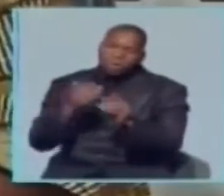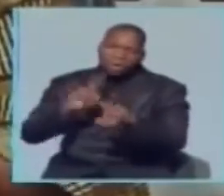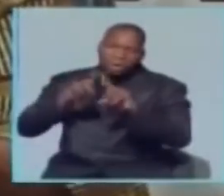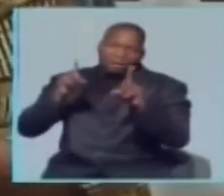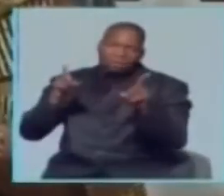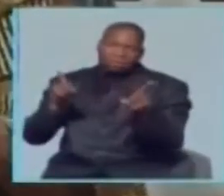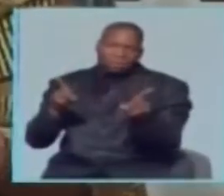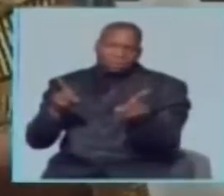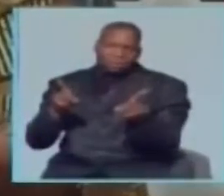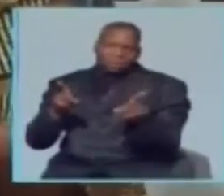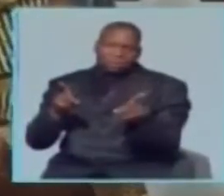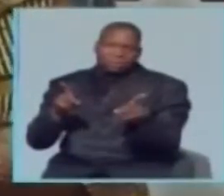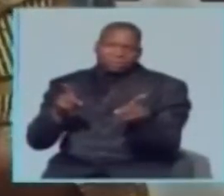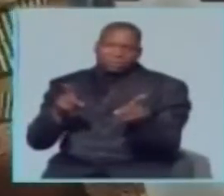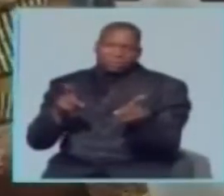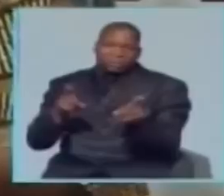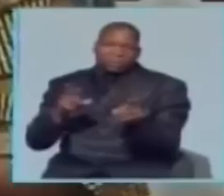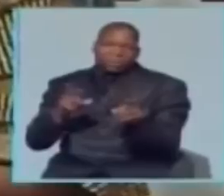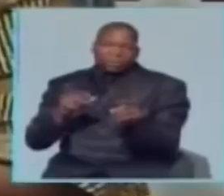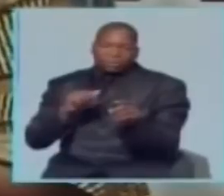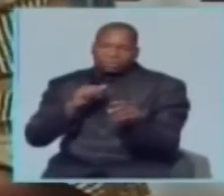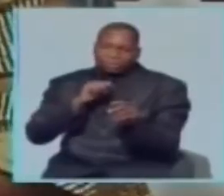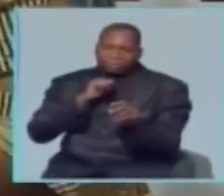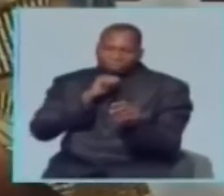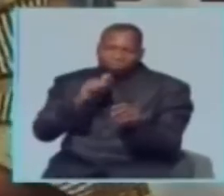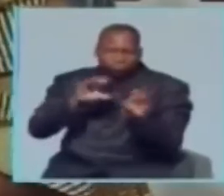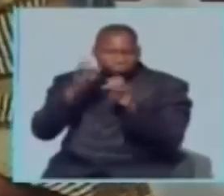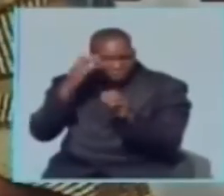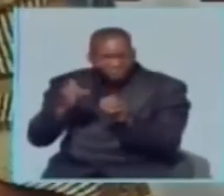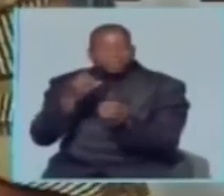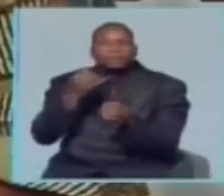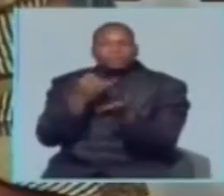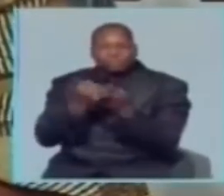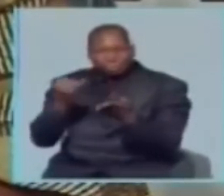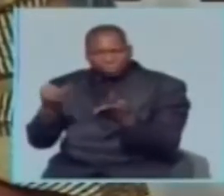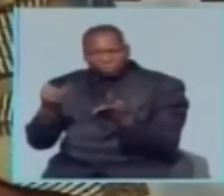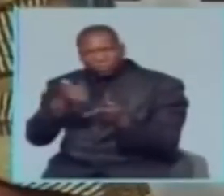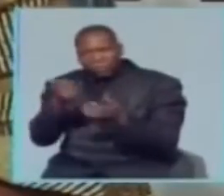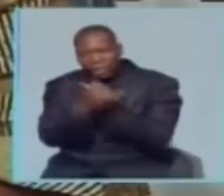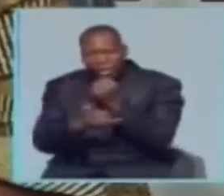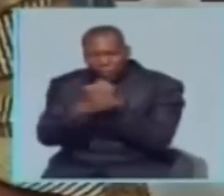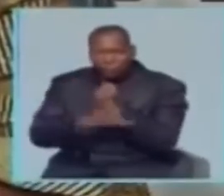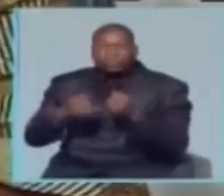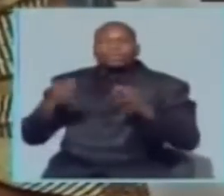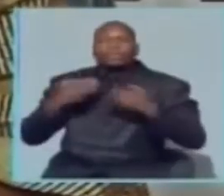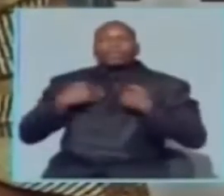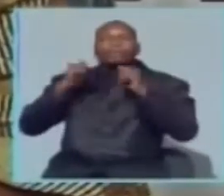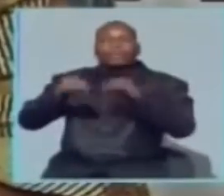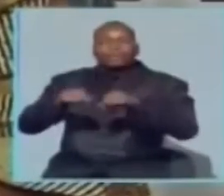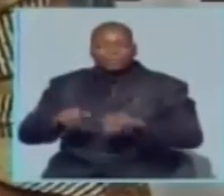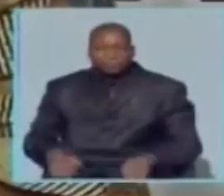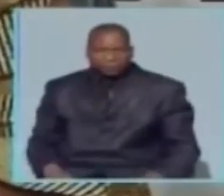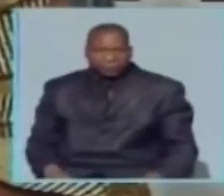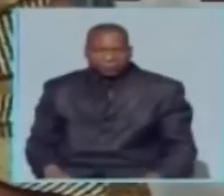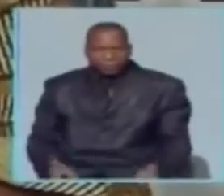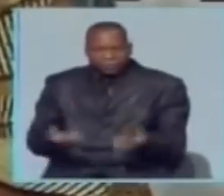it because of the issues, the bilateral issues. Right. And now, of course, we have to accept that it's only now we are